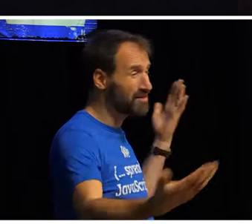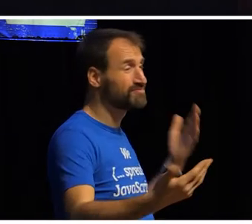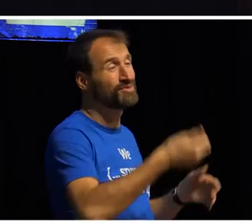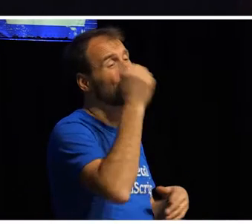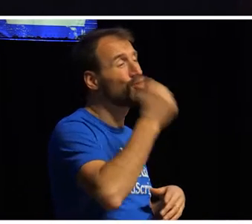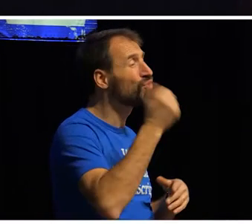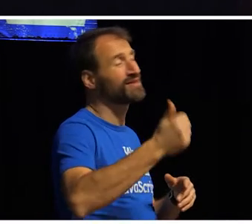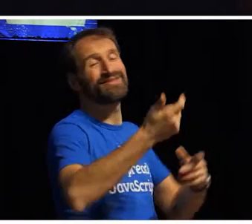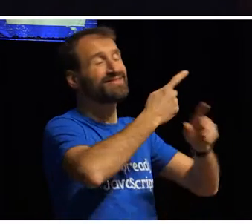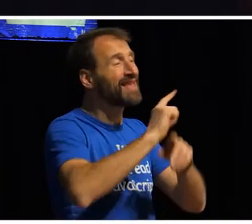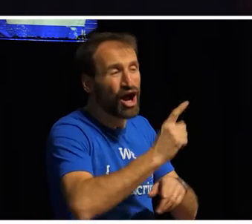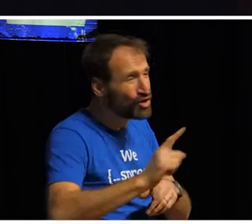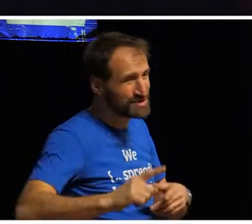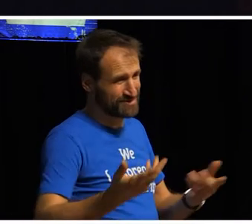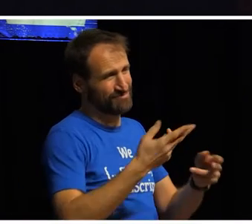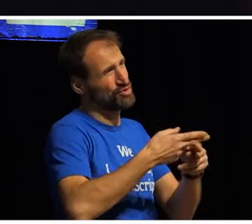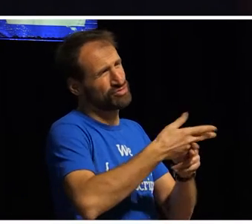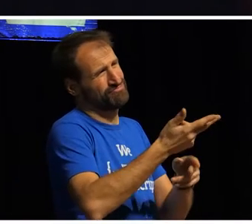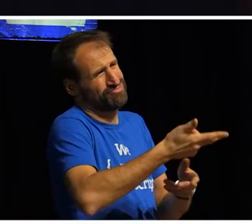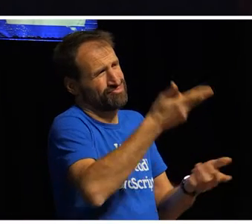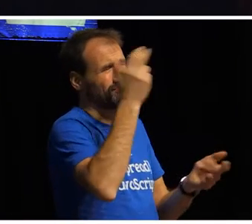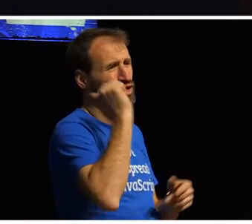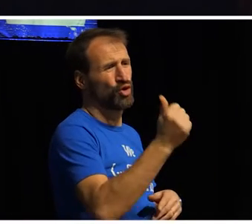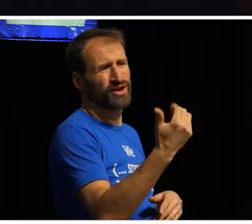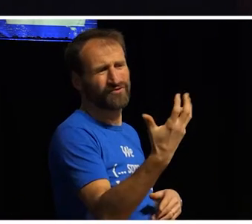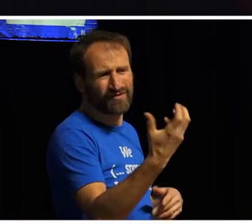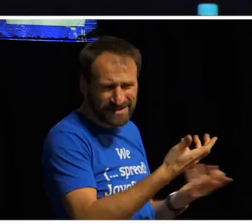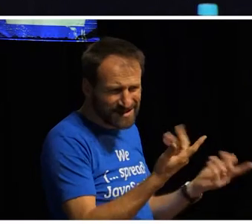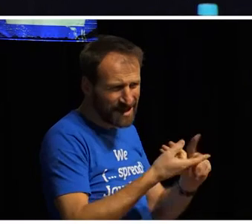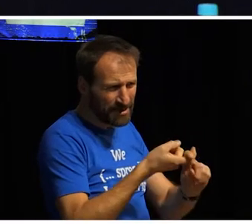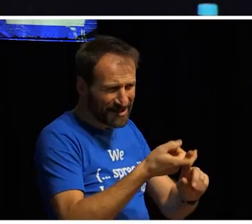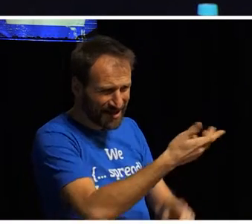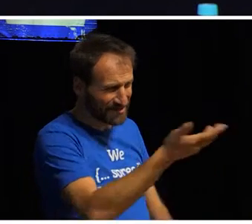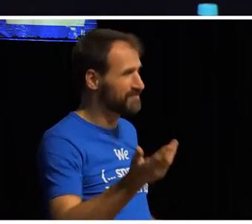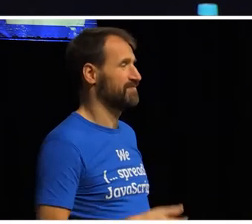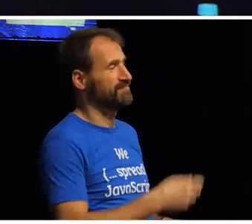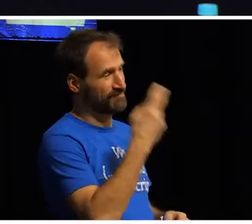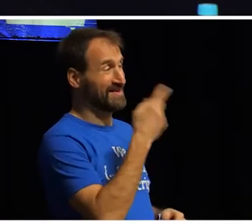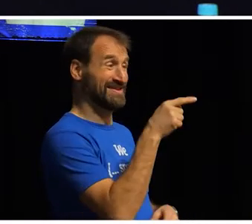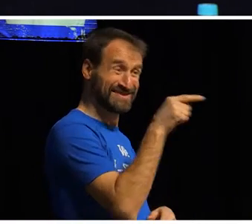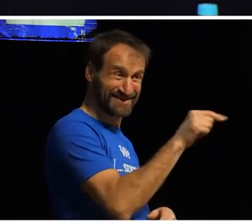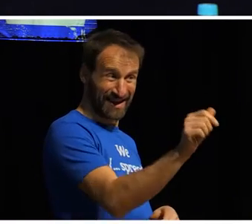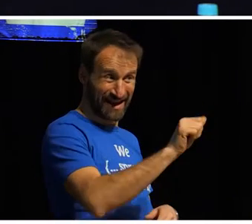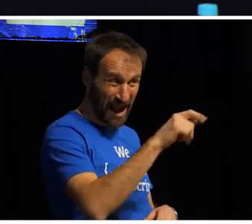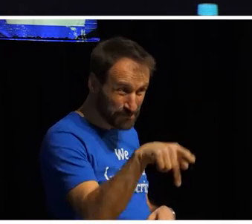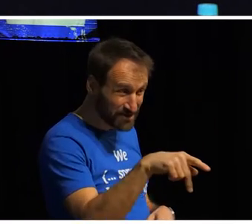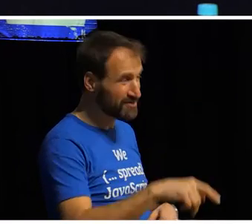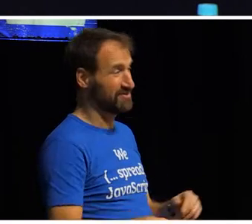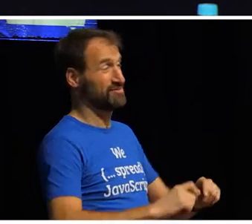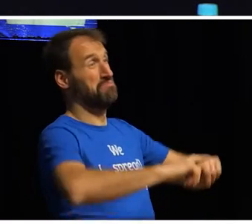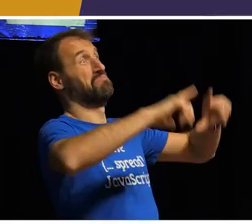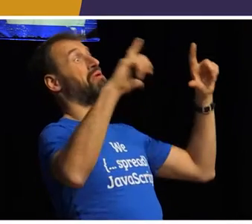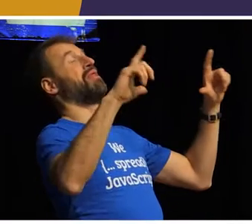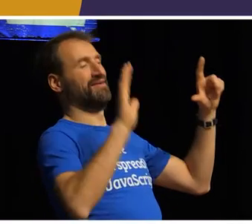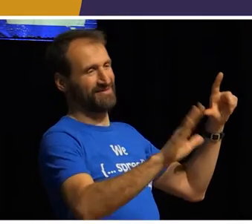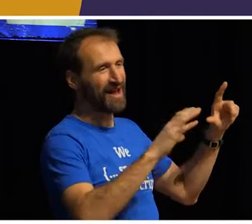350 on average and it leads to the situation where this is your app and this is your code and and this